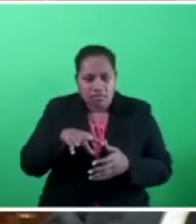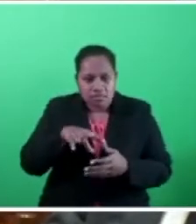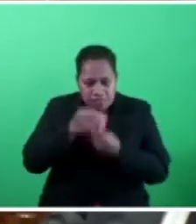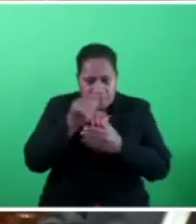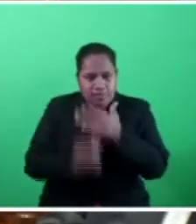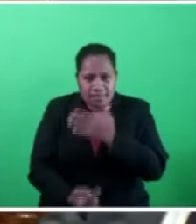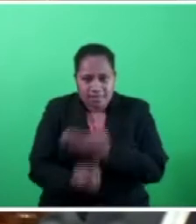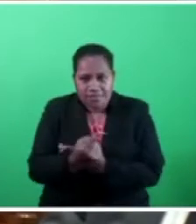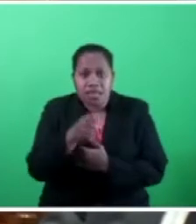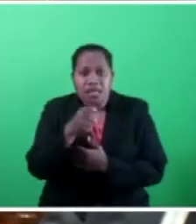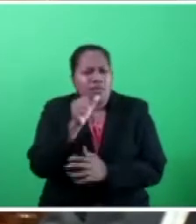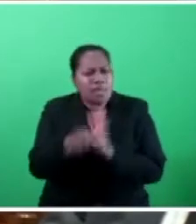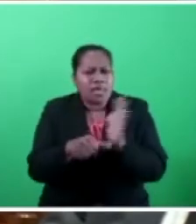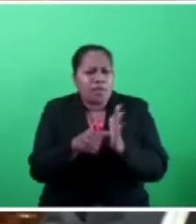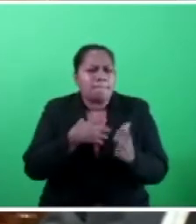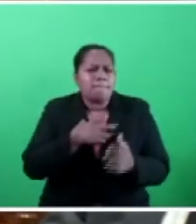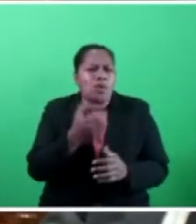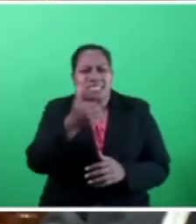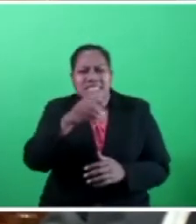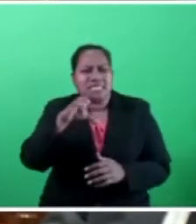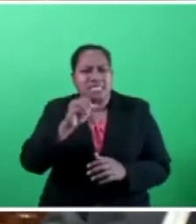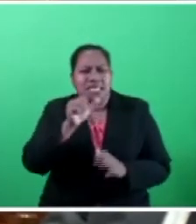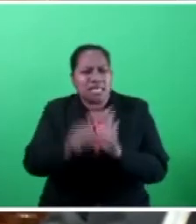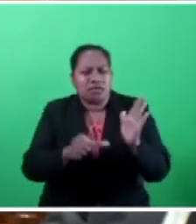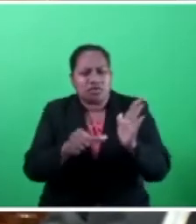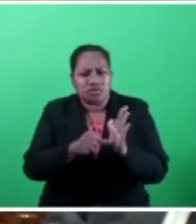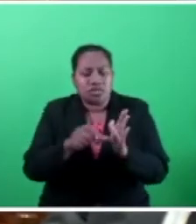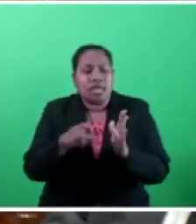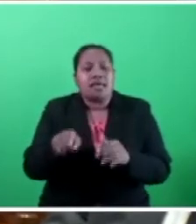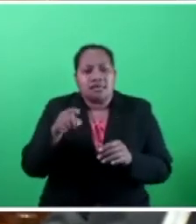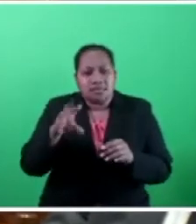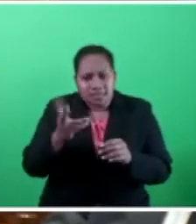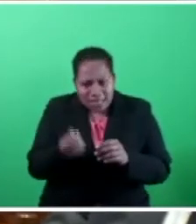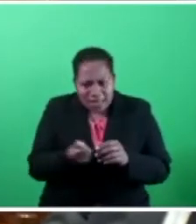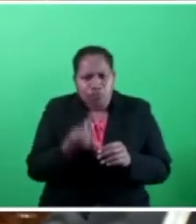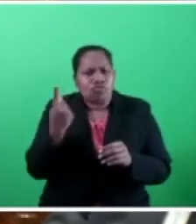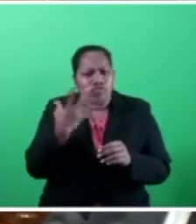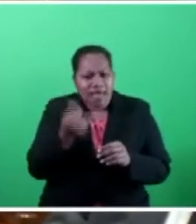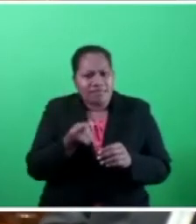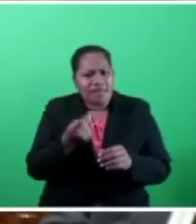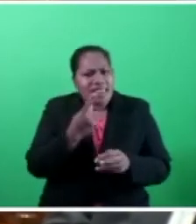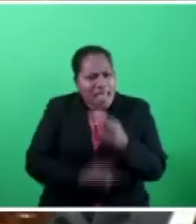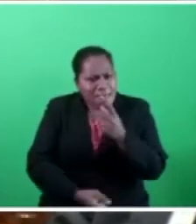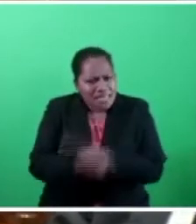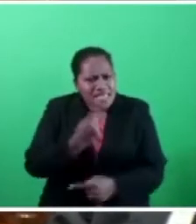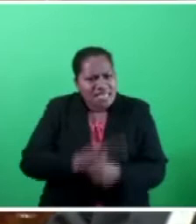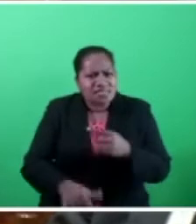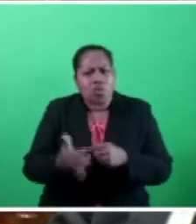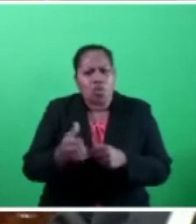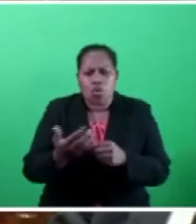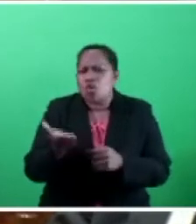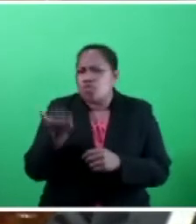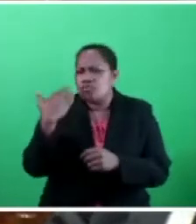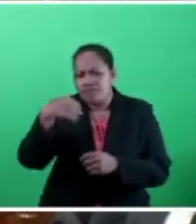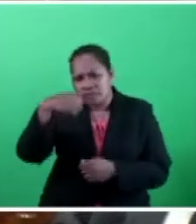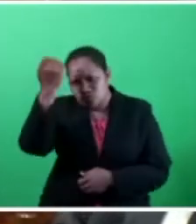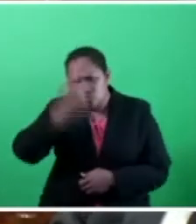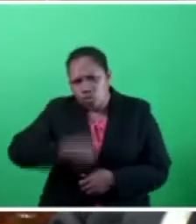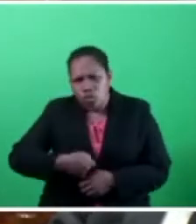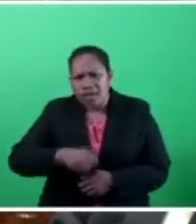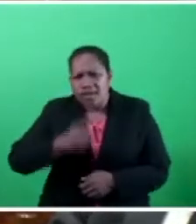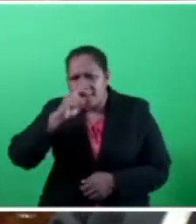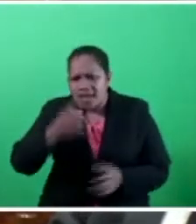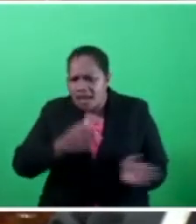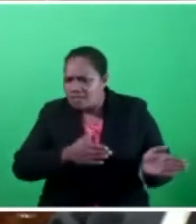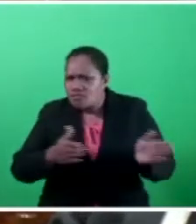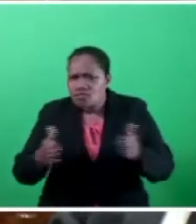example, they may have an immunocompromising condition like diabetes. They may have had a previous stroke and therefore they're immobile. They may